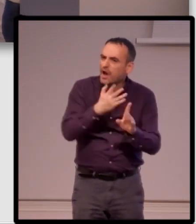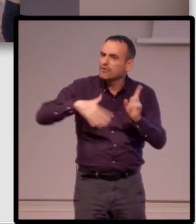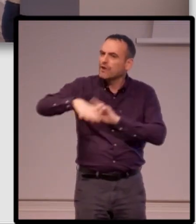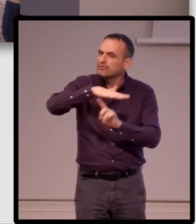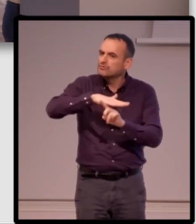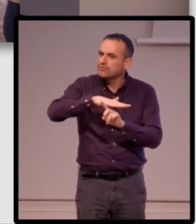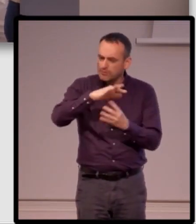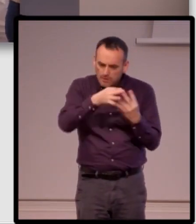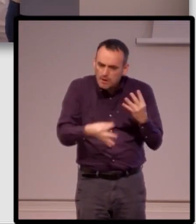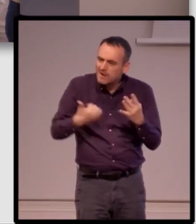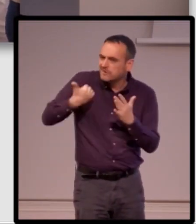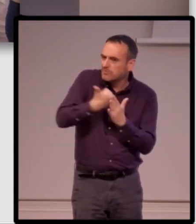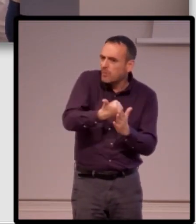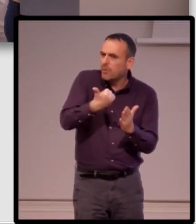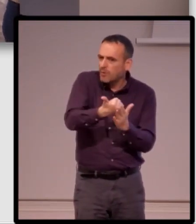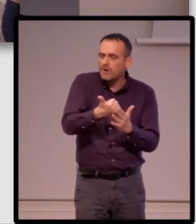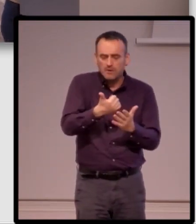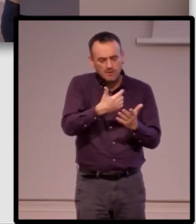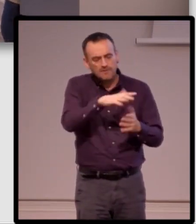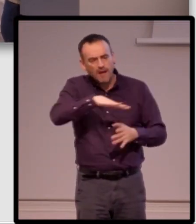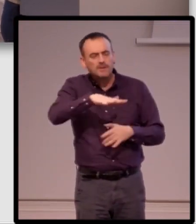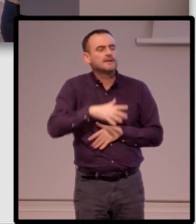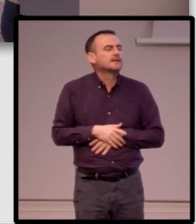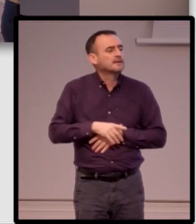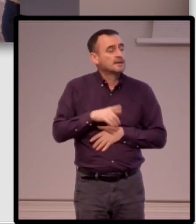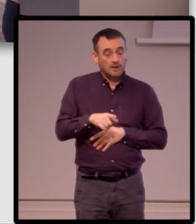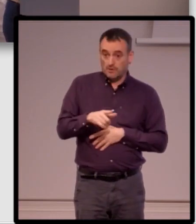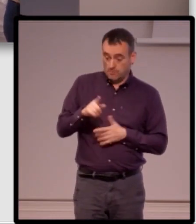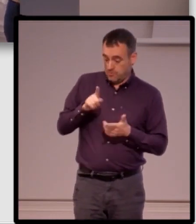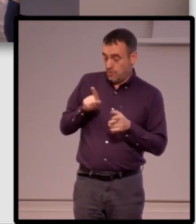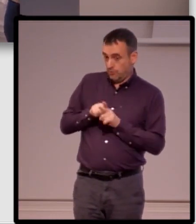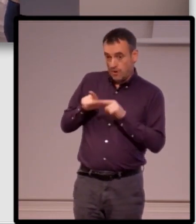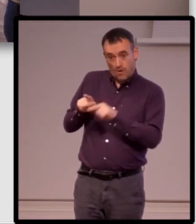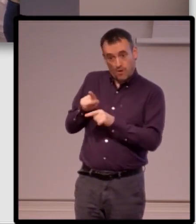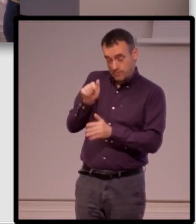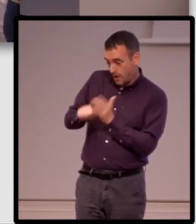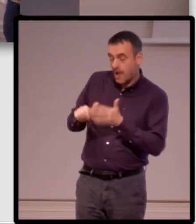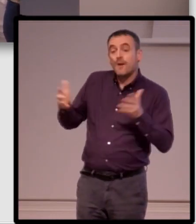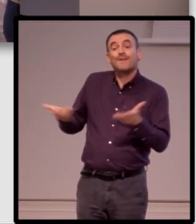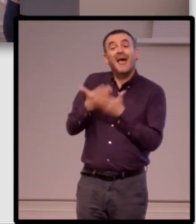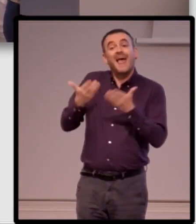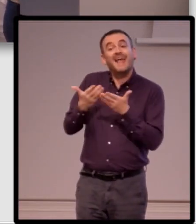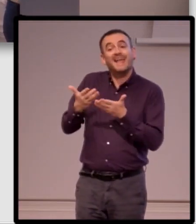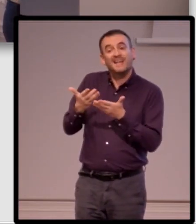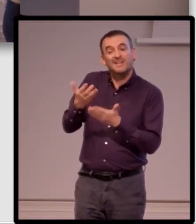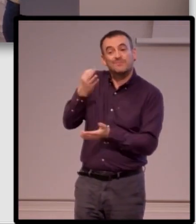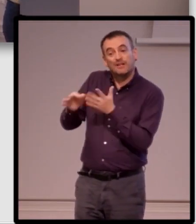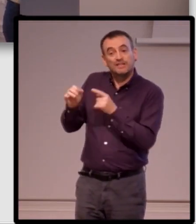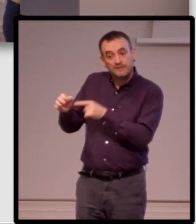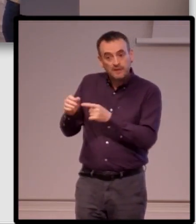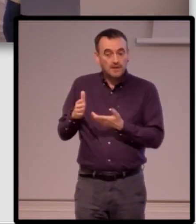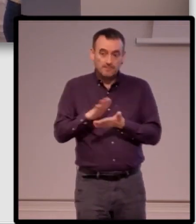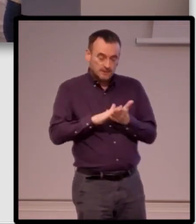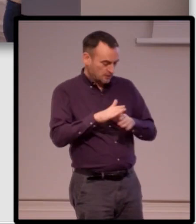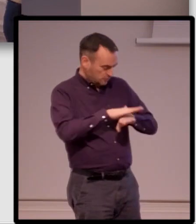needs of these young patients. So play specialists, for example, help children through treatments. They could act